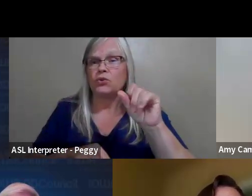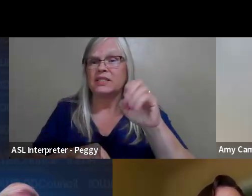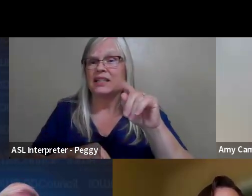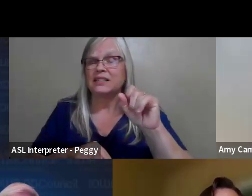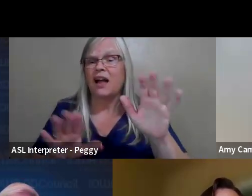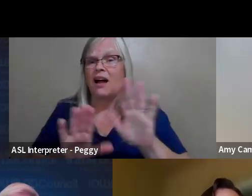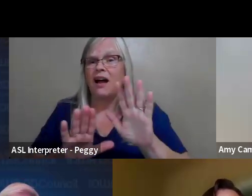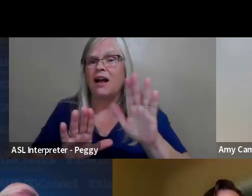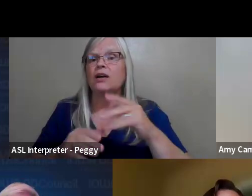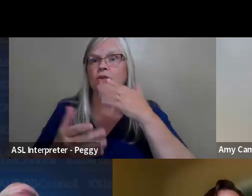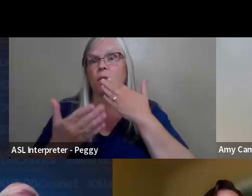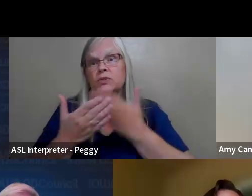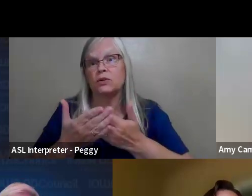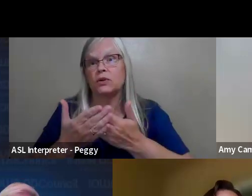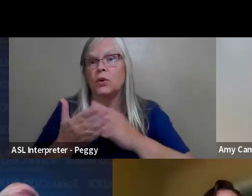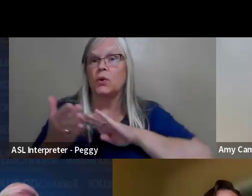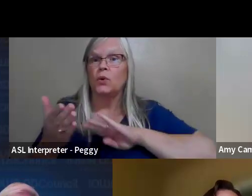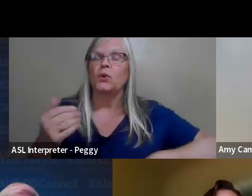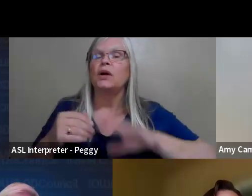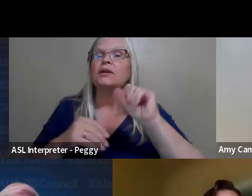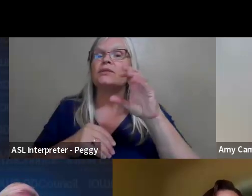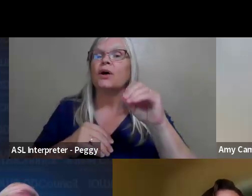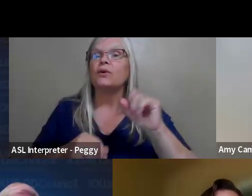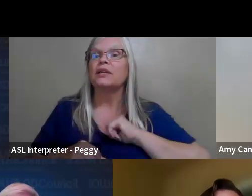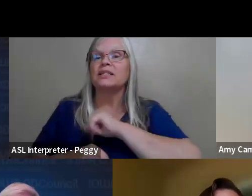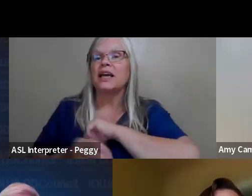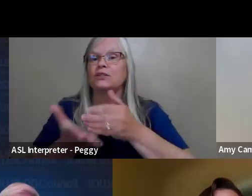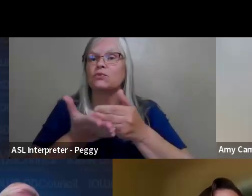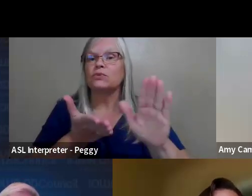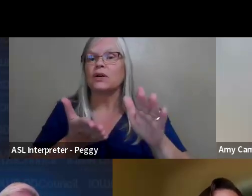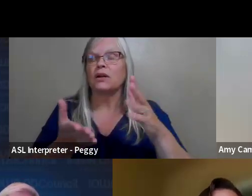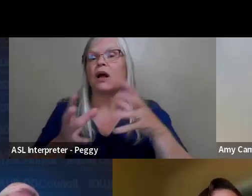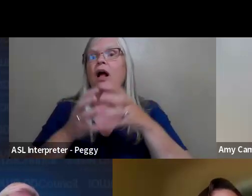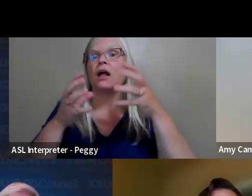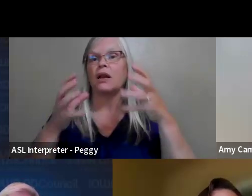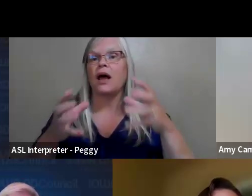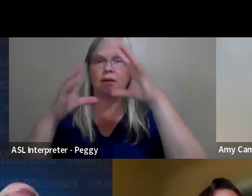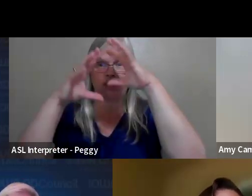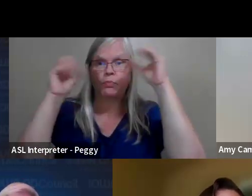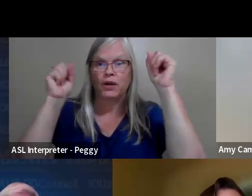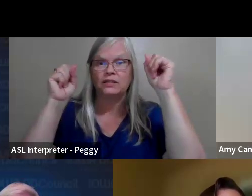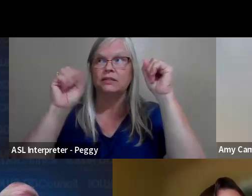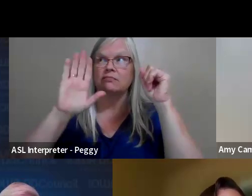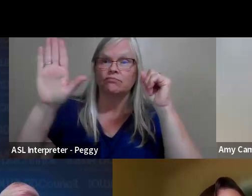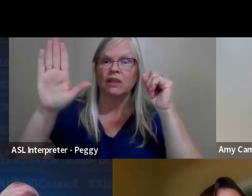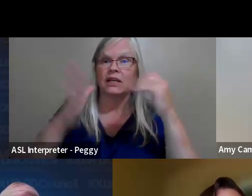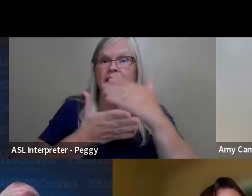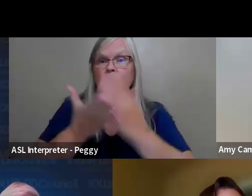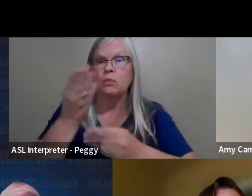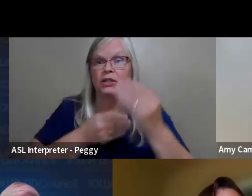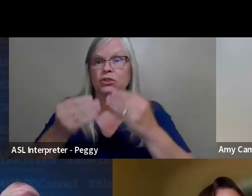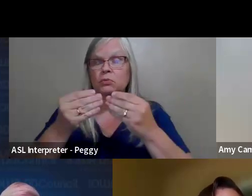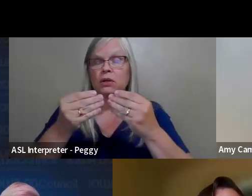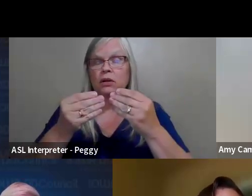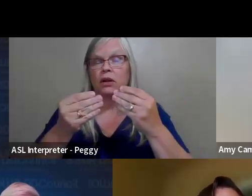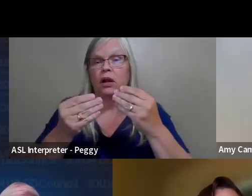didn't. So the good news is that the Senate has rejected a good deal of the president's budget in favor of funding